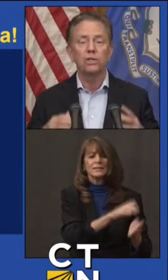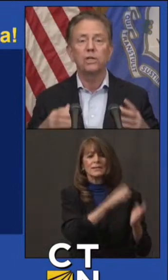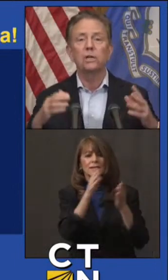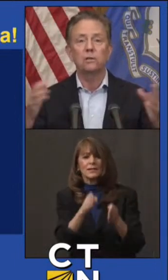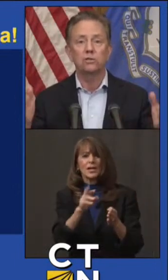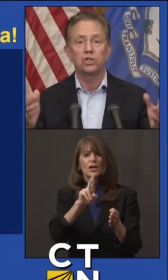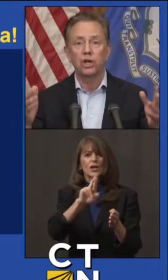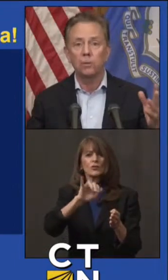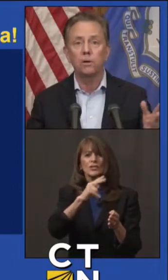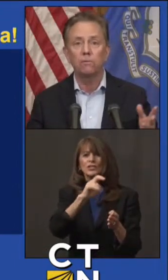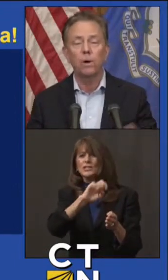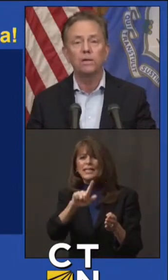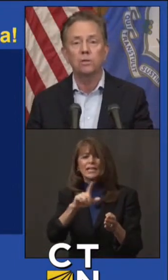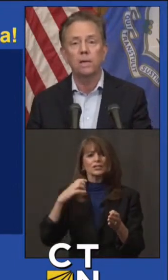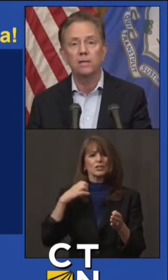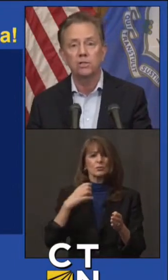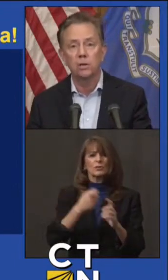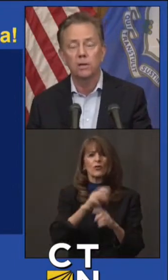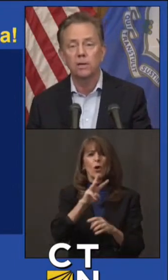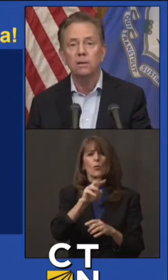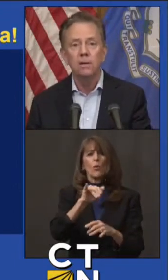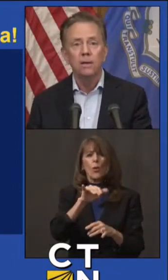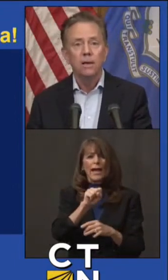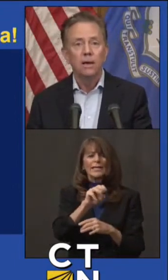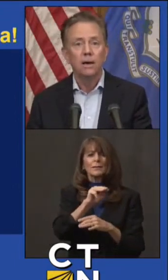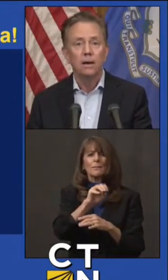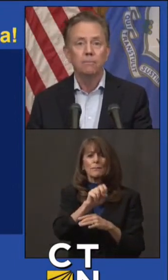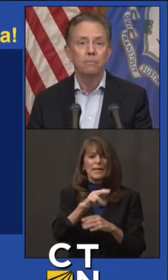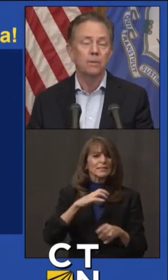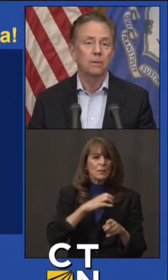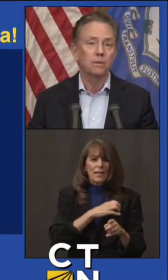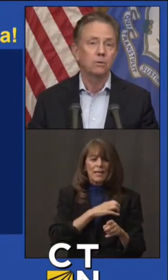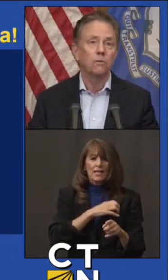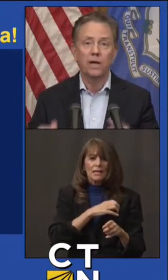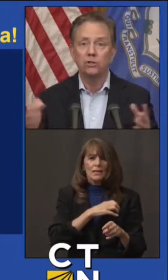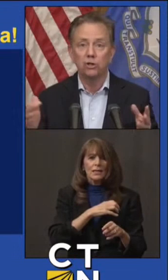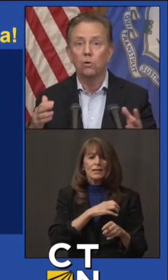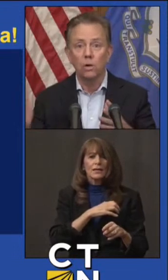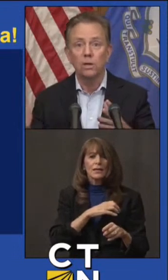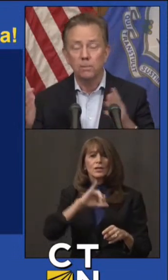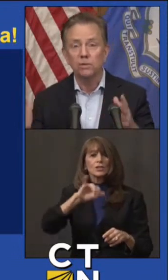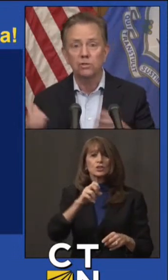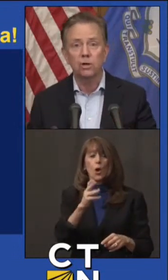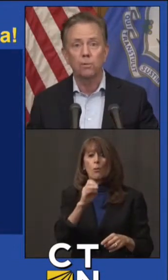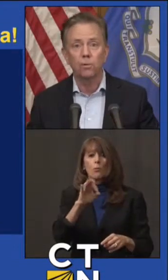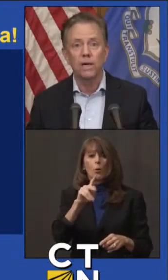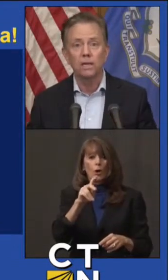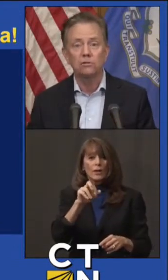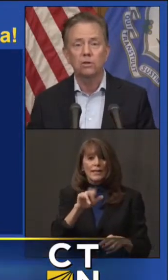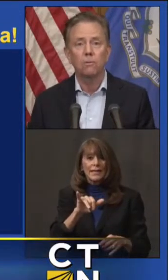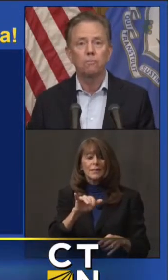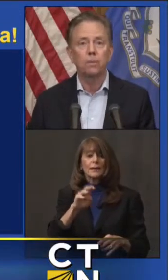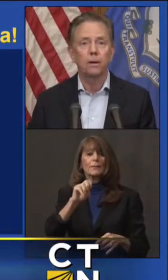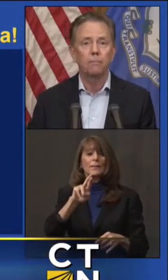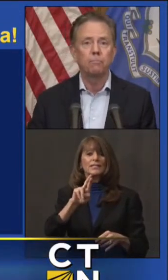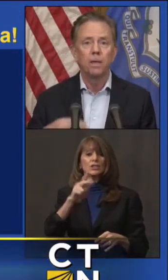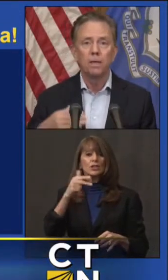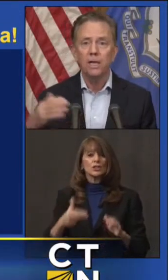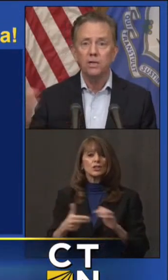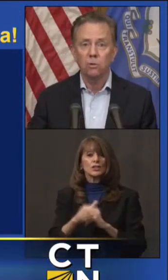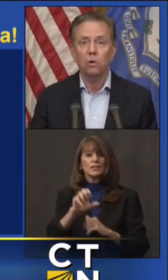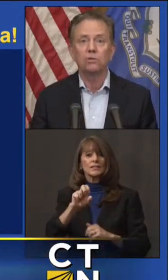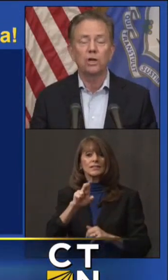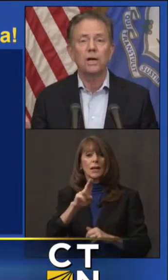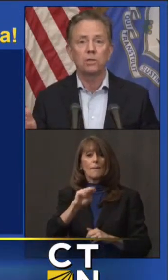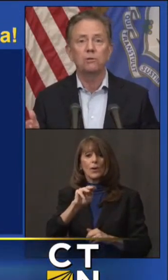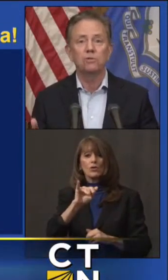Richie Neal is chairman of Ways and Means Committee. Don't forget Joe Courtney, Mr. Submarine. So these